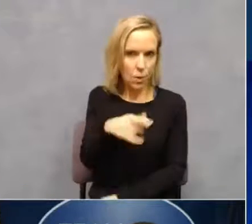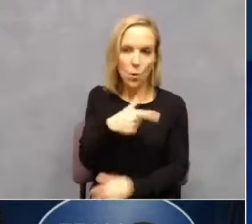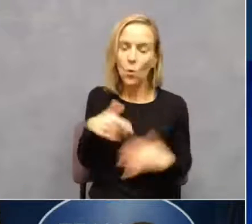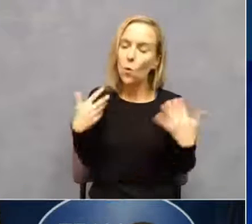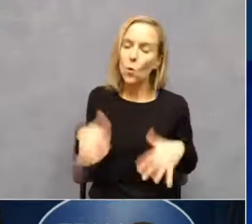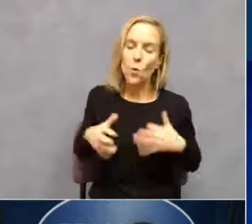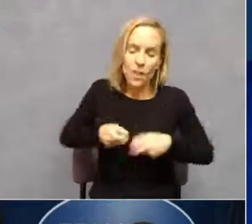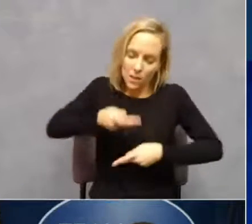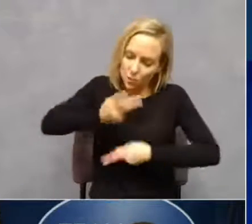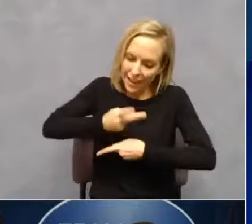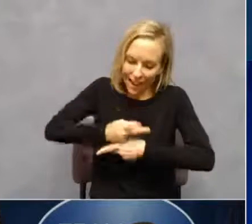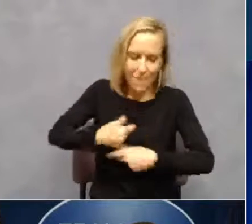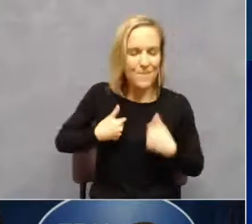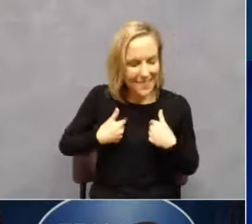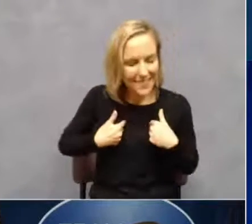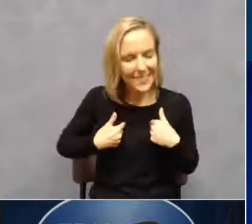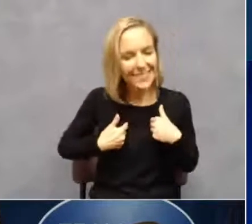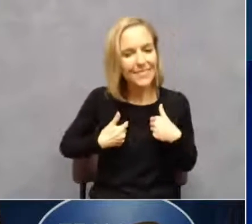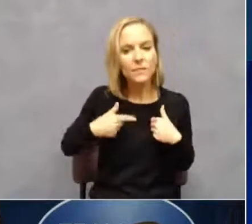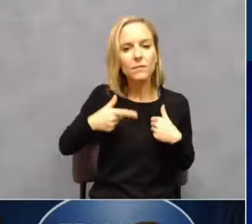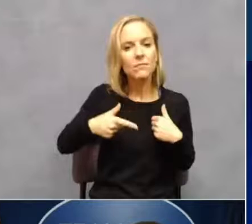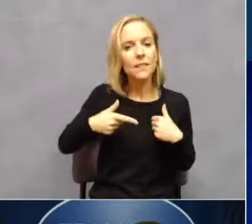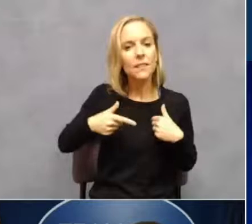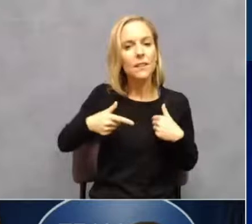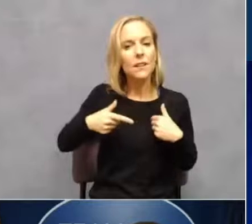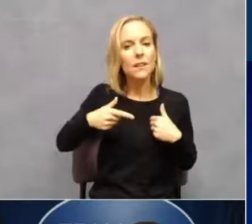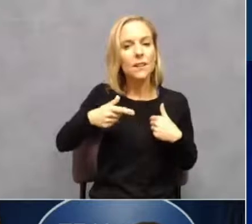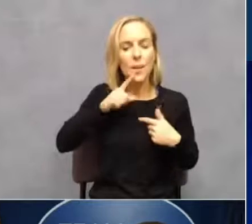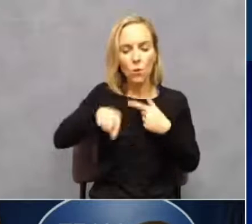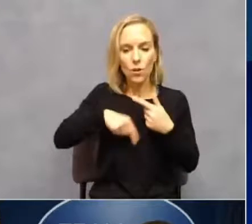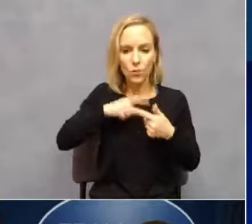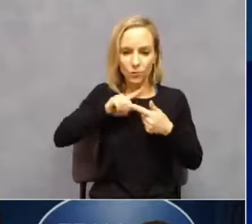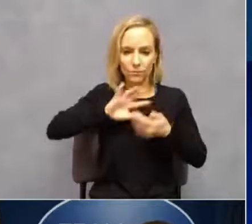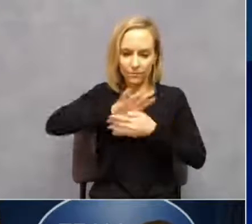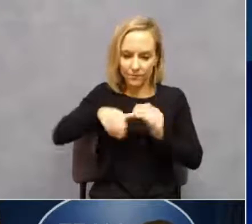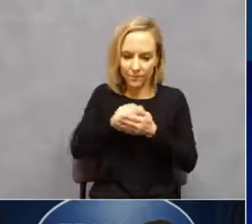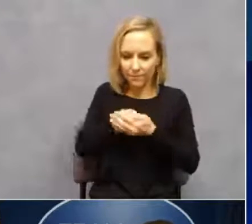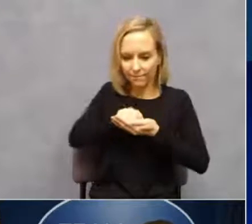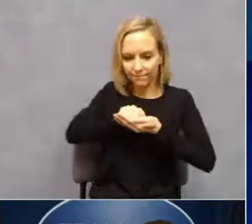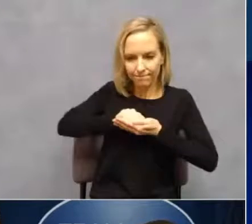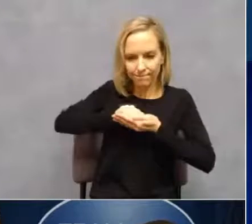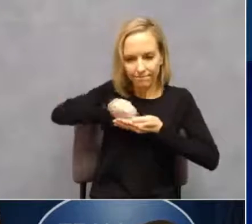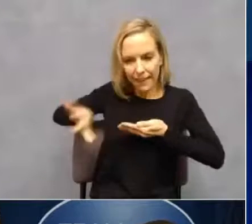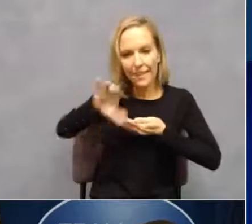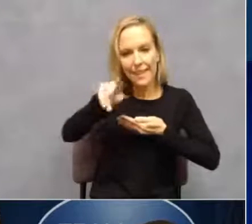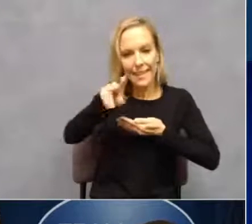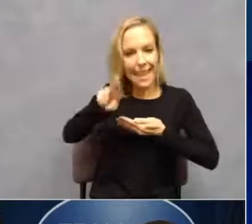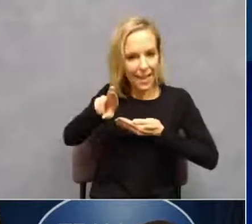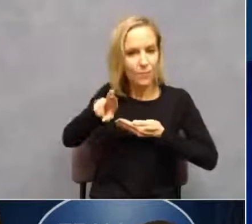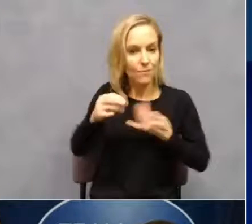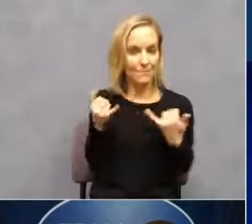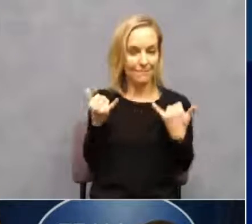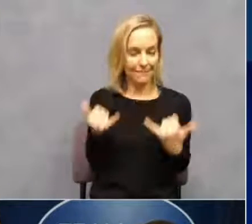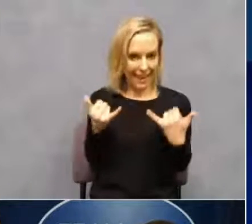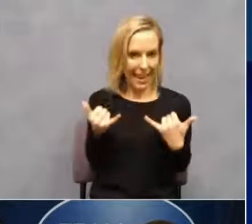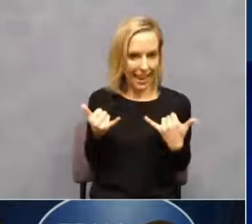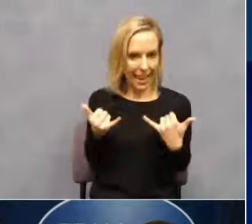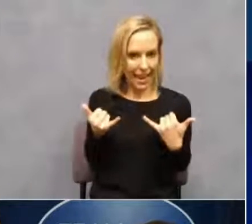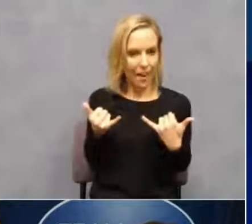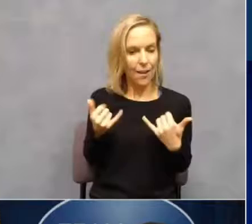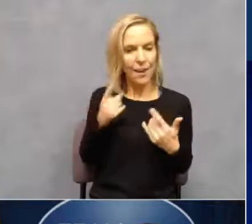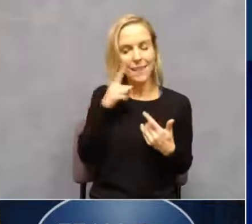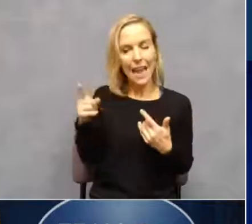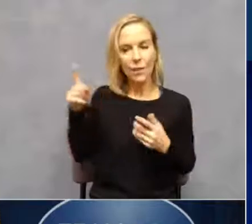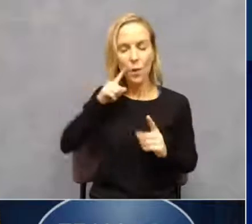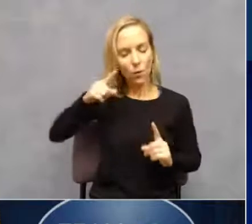me. They were able to get all of the cancer out. So at this point, they will just be following me for the next